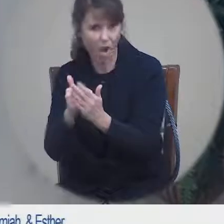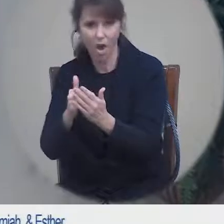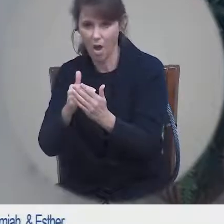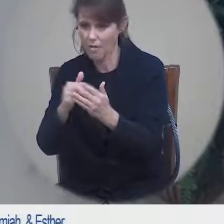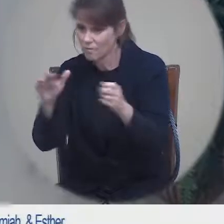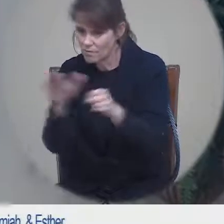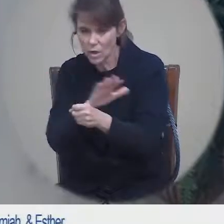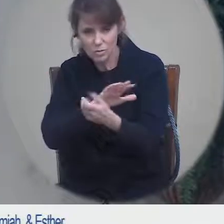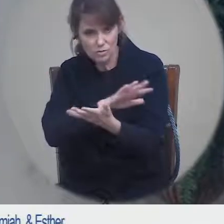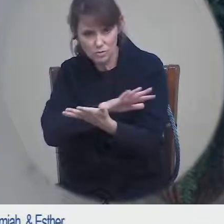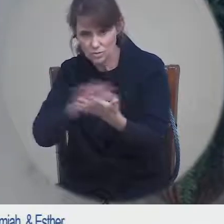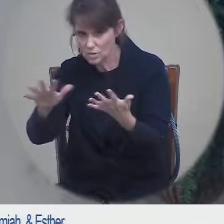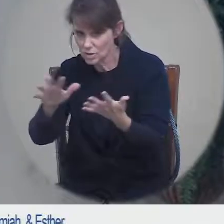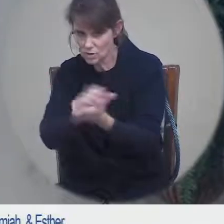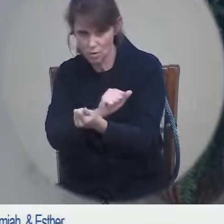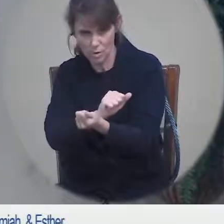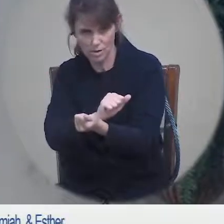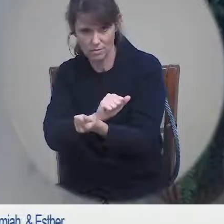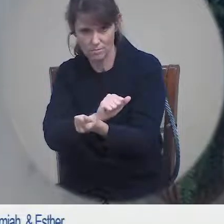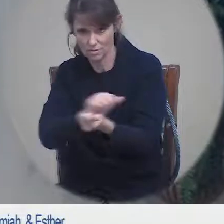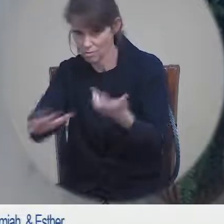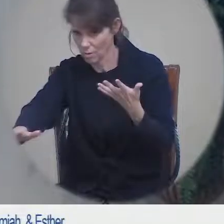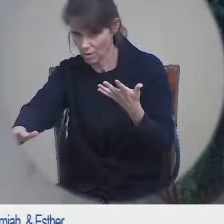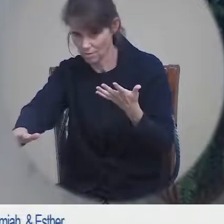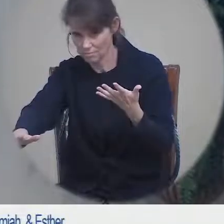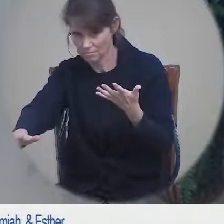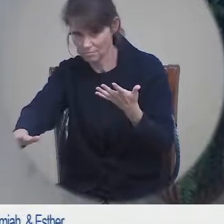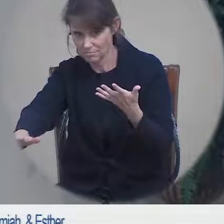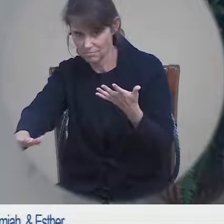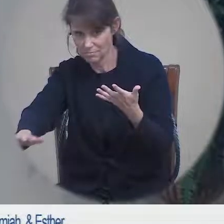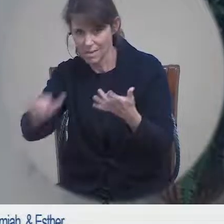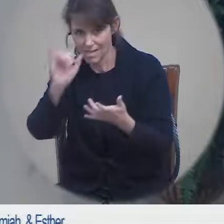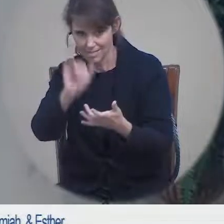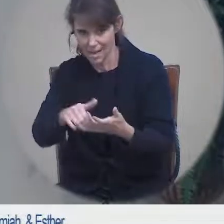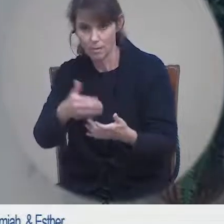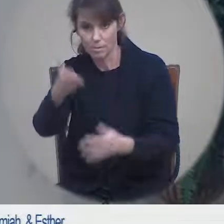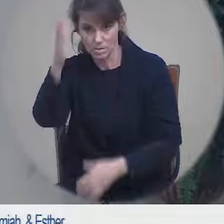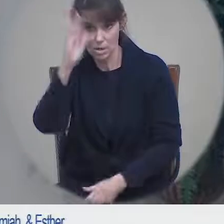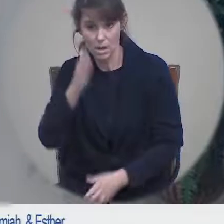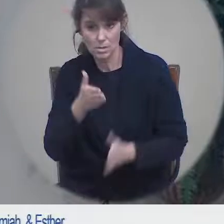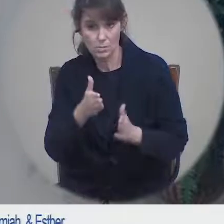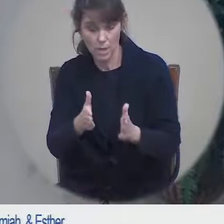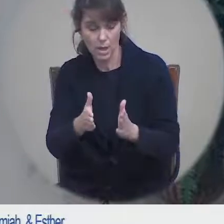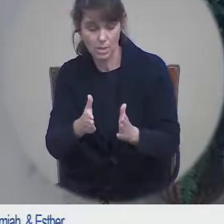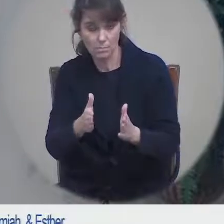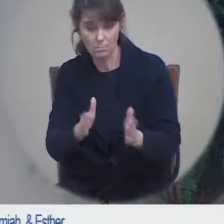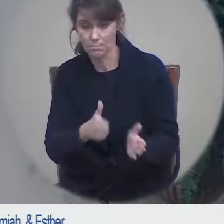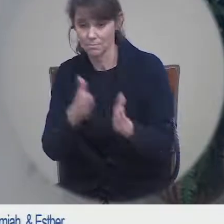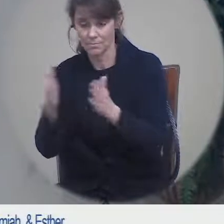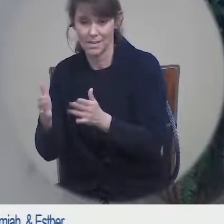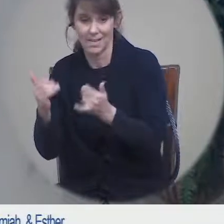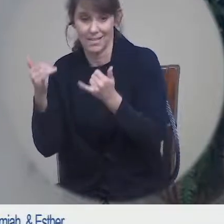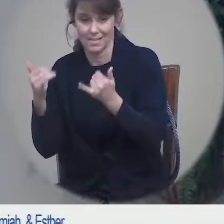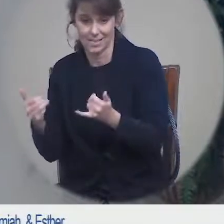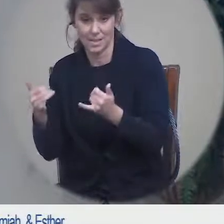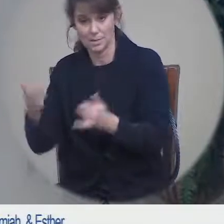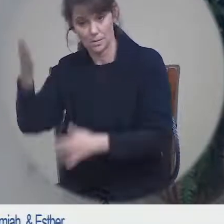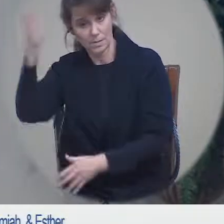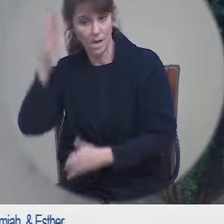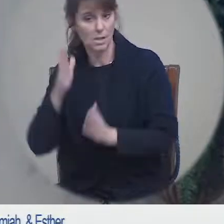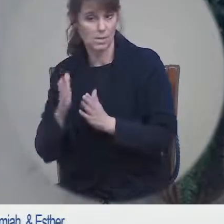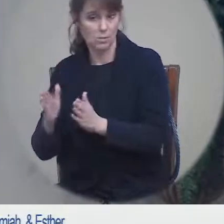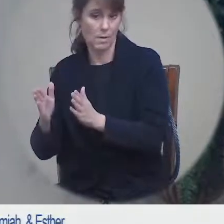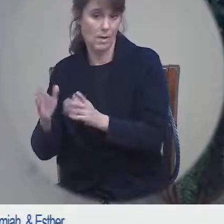of all, God's will be done. It may take centuries, it may take time to pass, but God